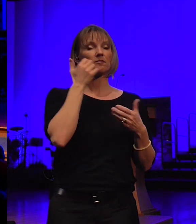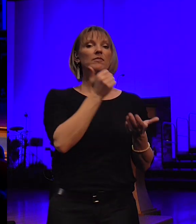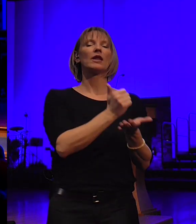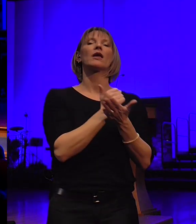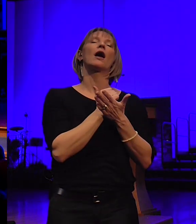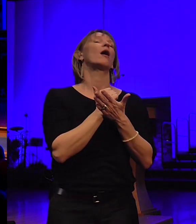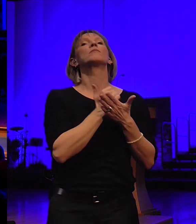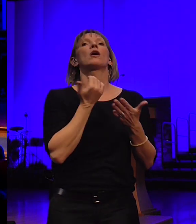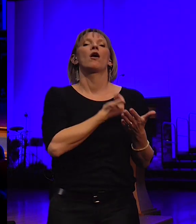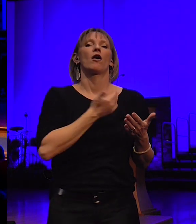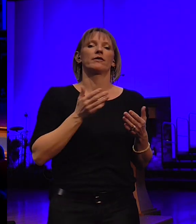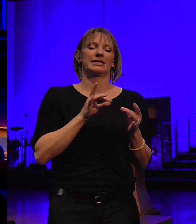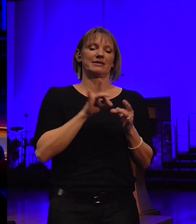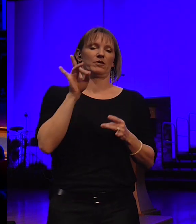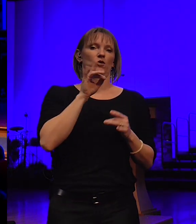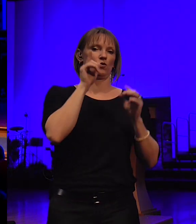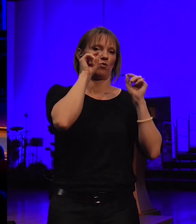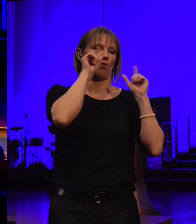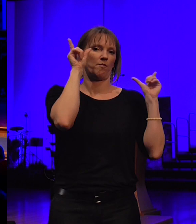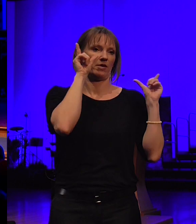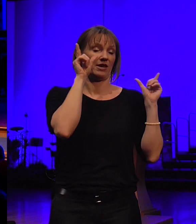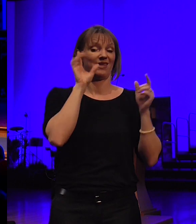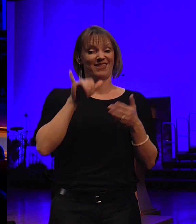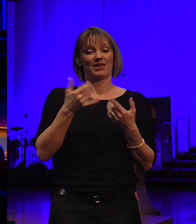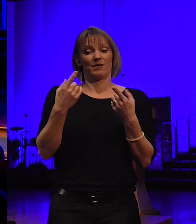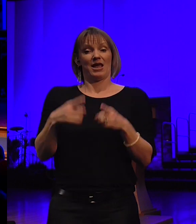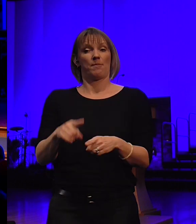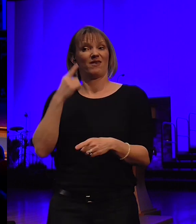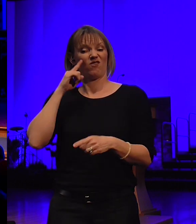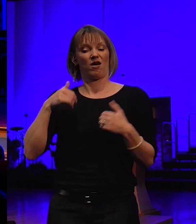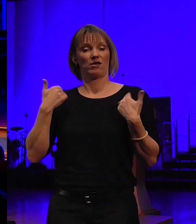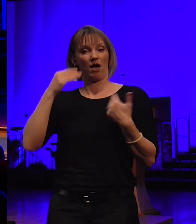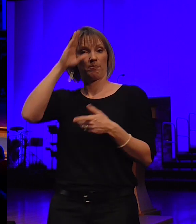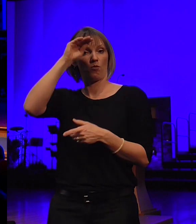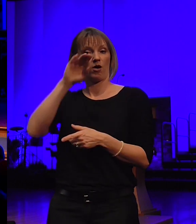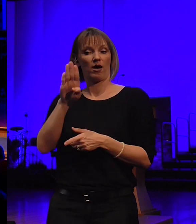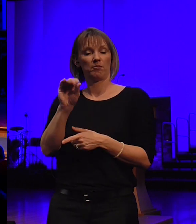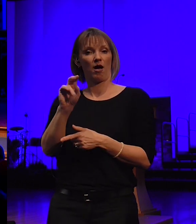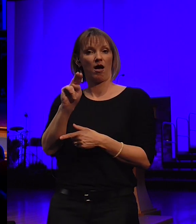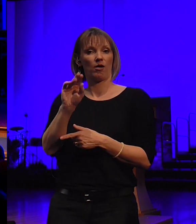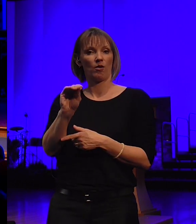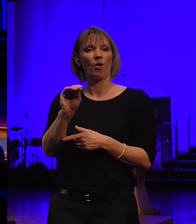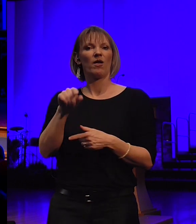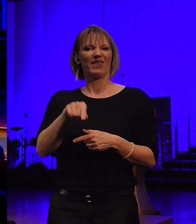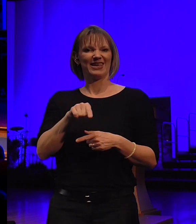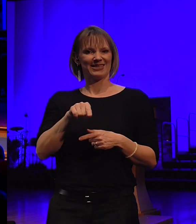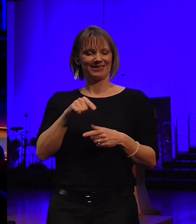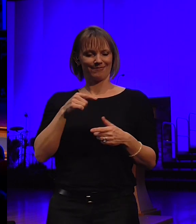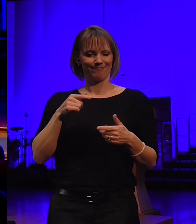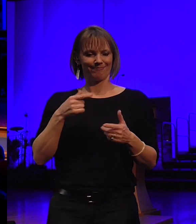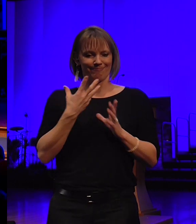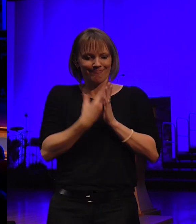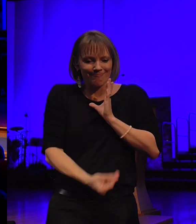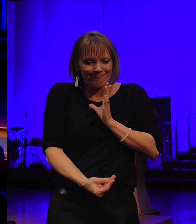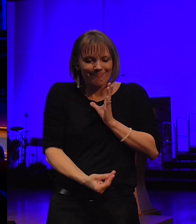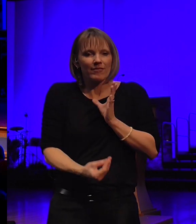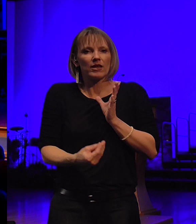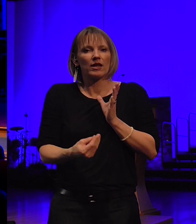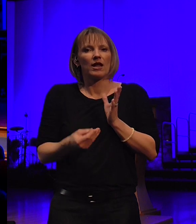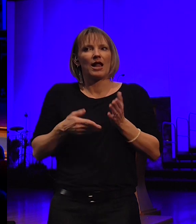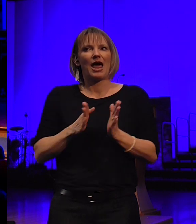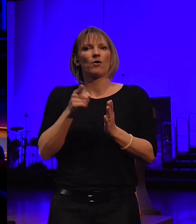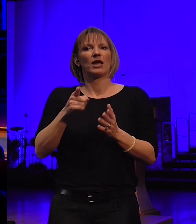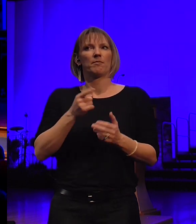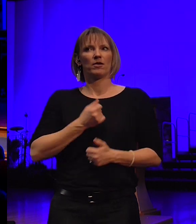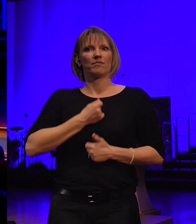spirit. And that's what happened for this young boy. This hole gave him the courage to express his creativity, to get up in